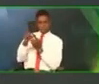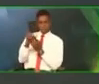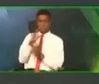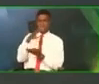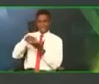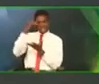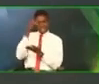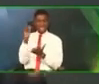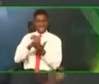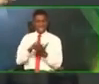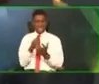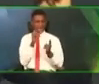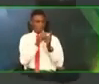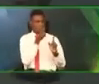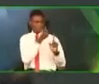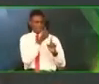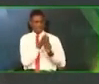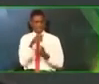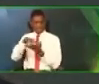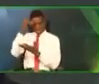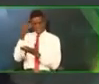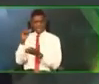wonder when Satan came, he said, "It is."